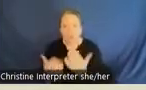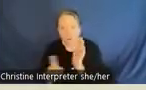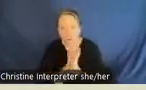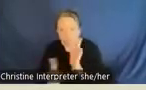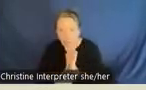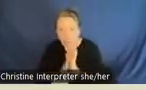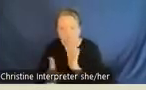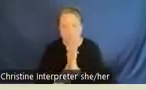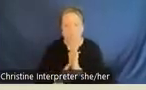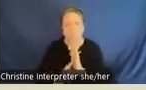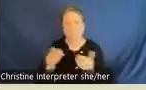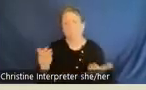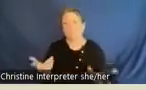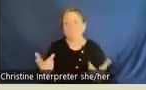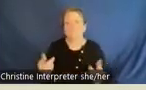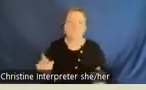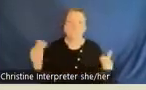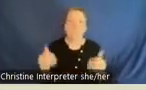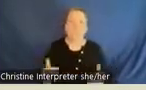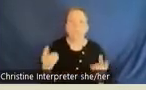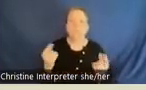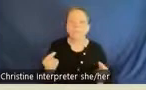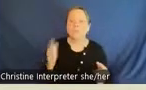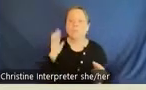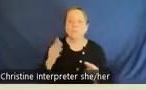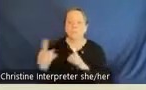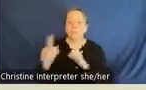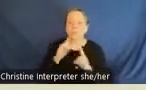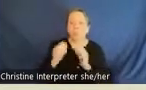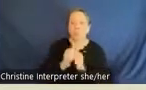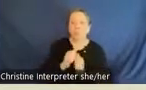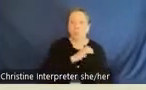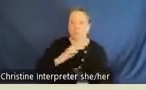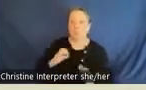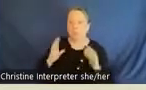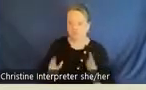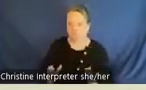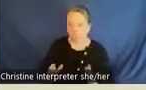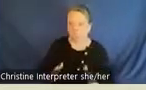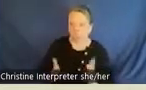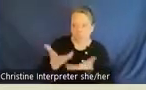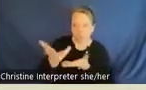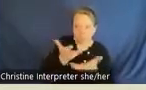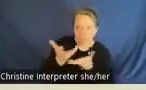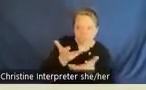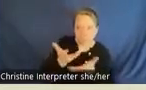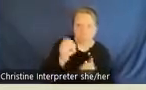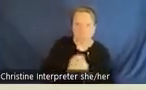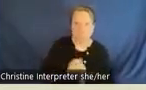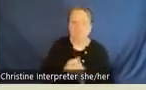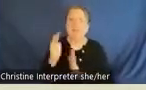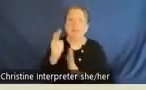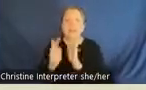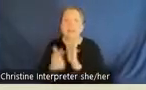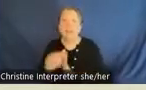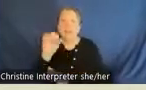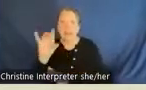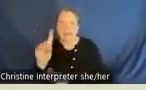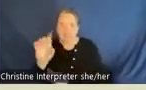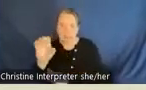And the next step is to talk with the work with the commissioner on this, working with legal aid.